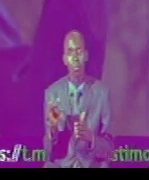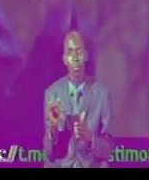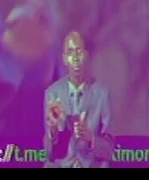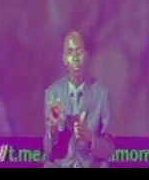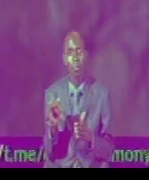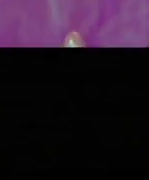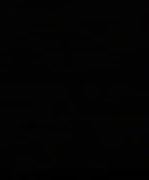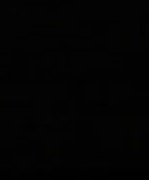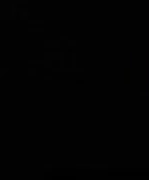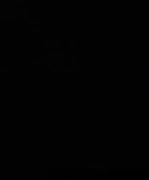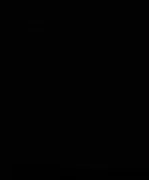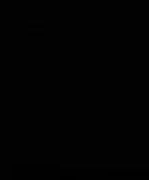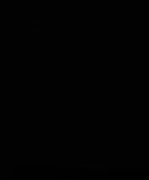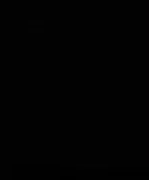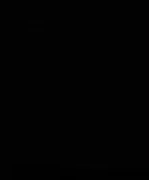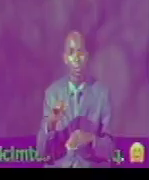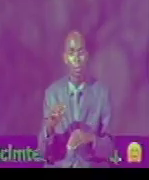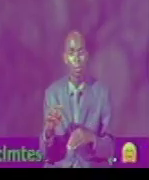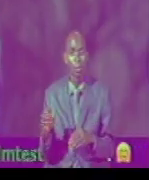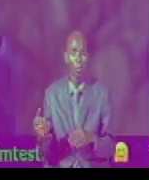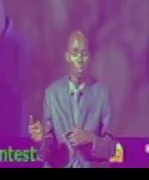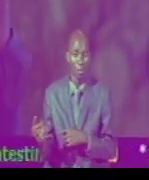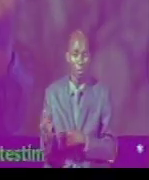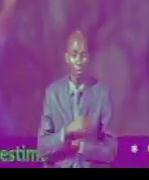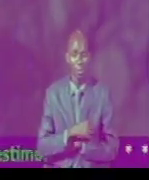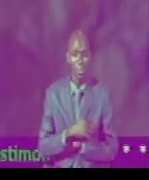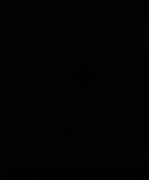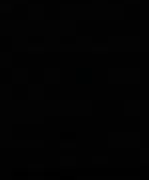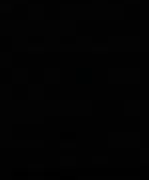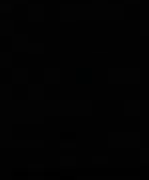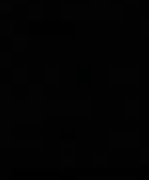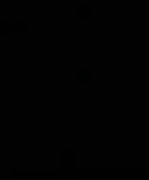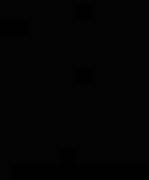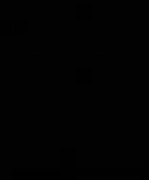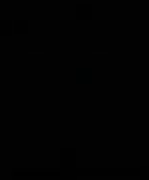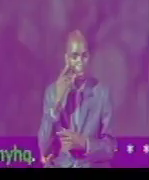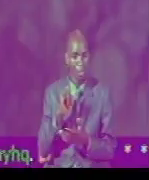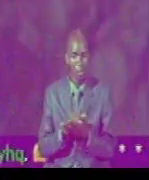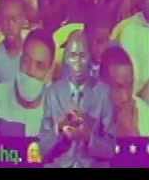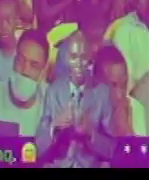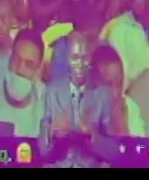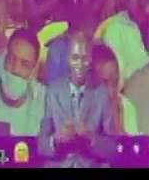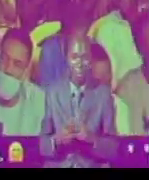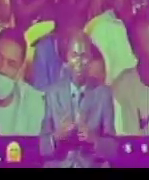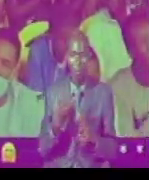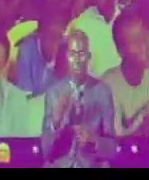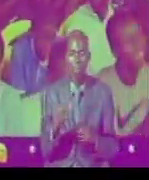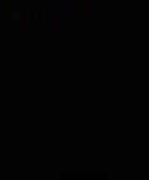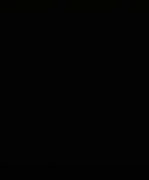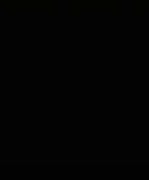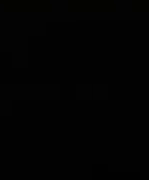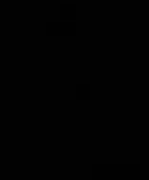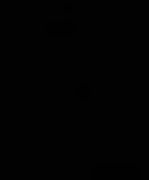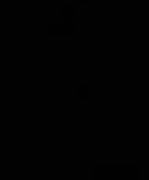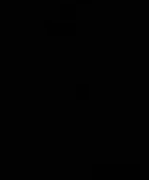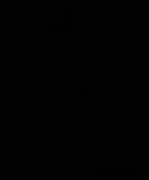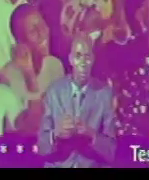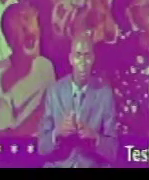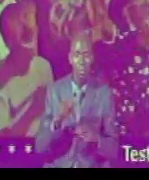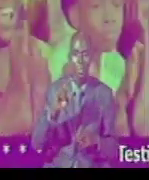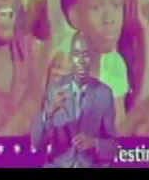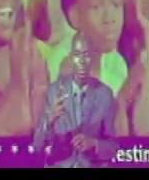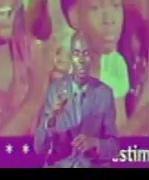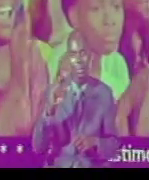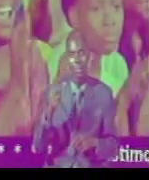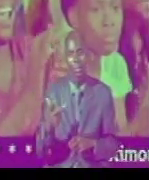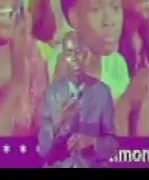The first day, I tell myself I did not bedwet. The second day, the third day, the fourth day, I said, oh God, you are so